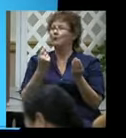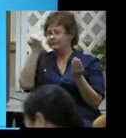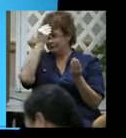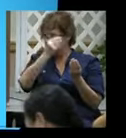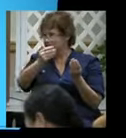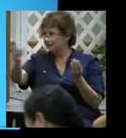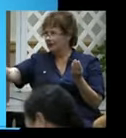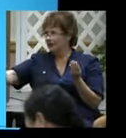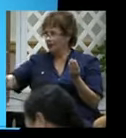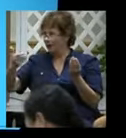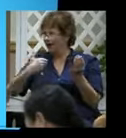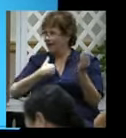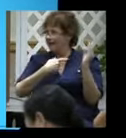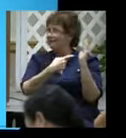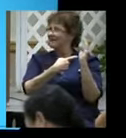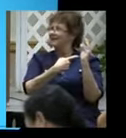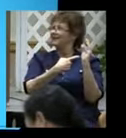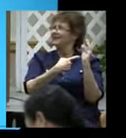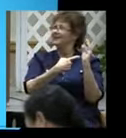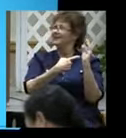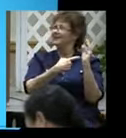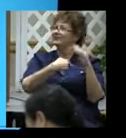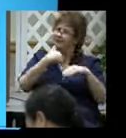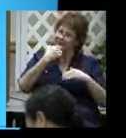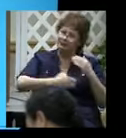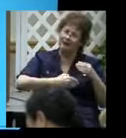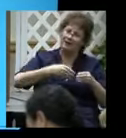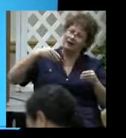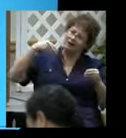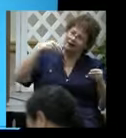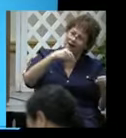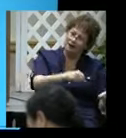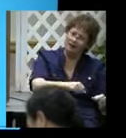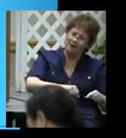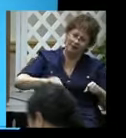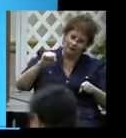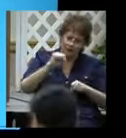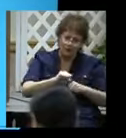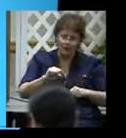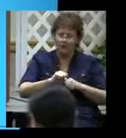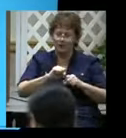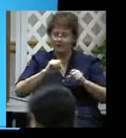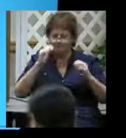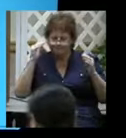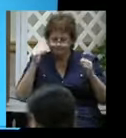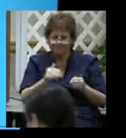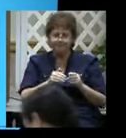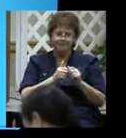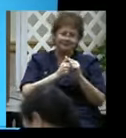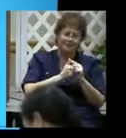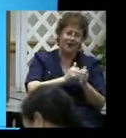these translations exist. You've gone through this entire process. You've gone through the exercise of doing the due diligence to find out what should be